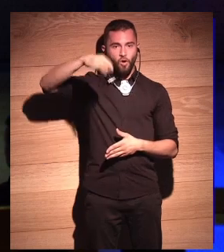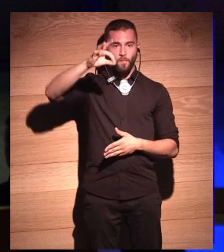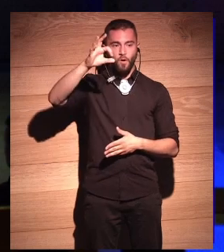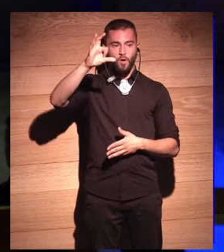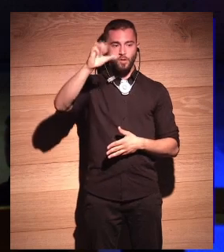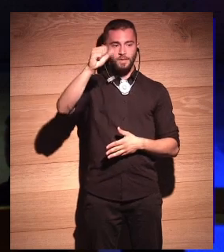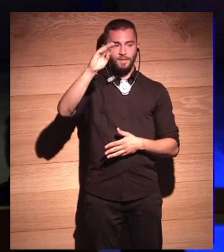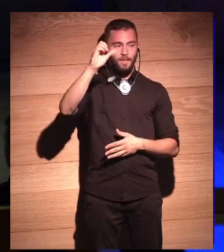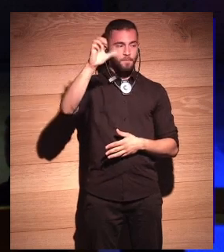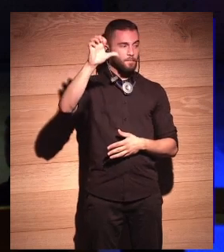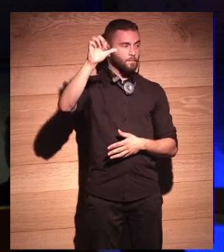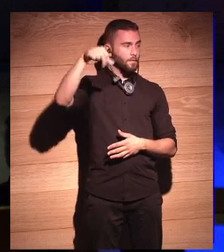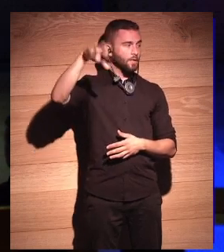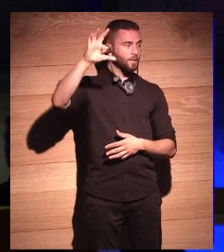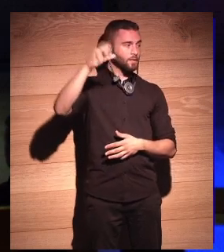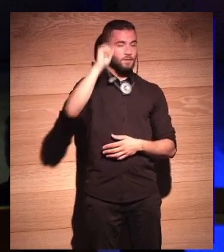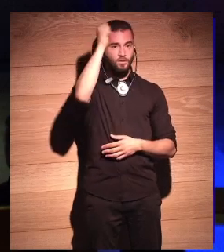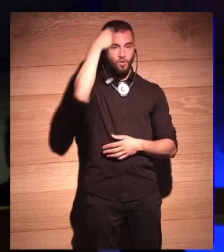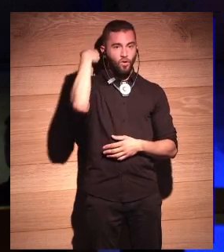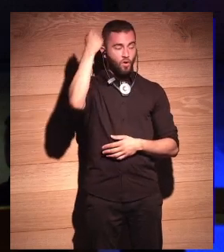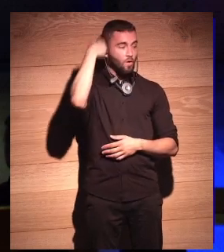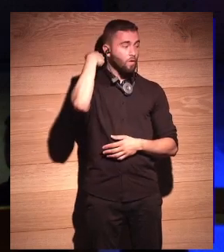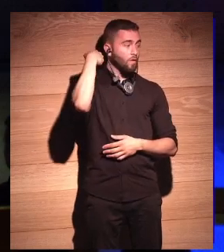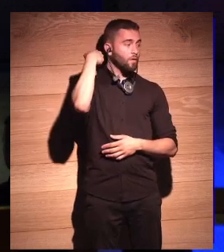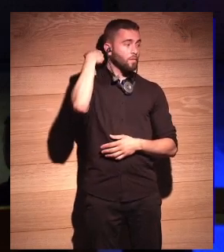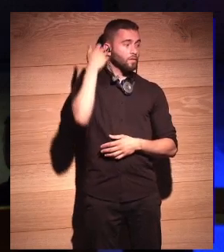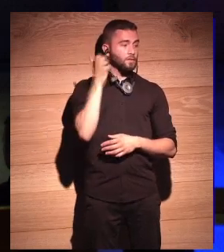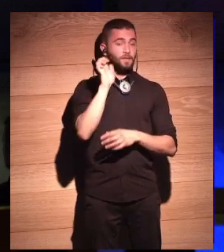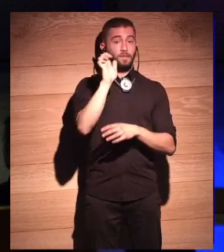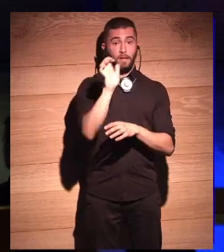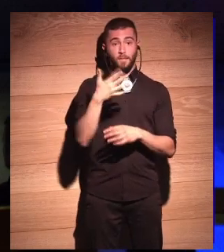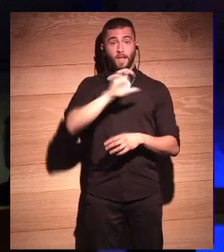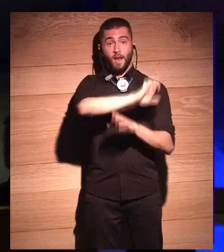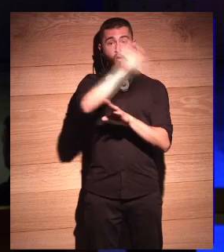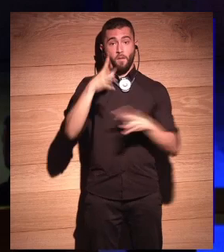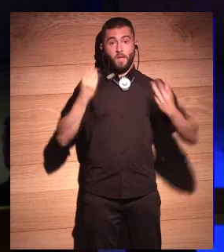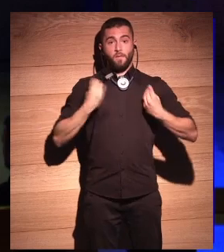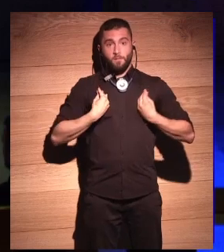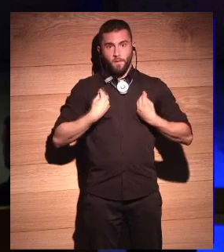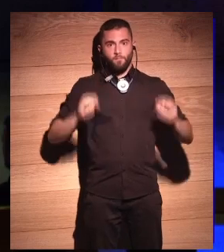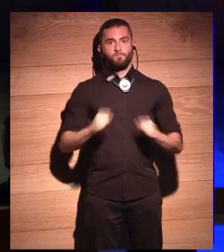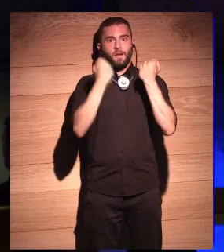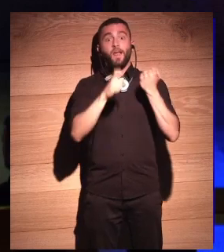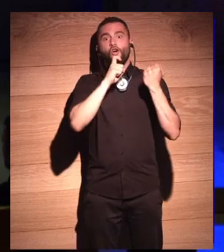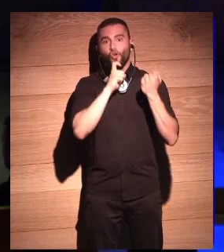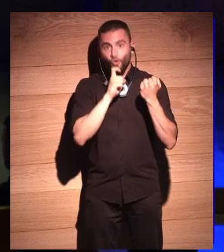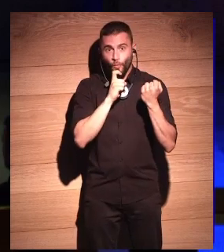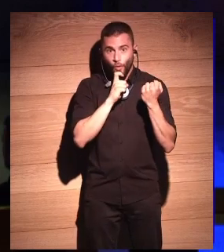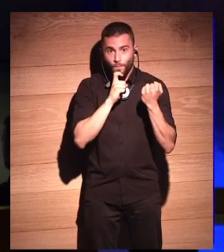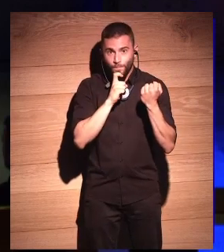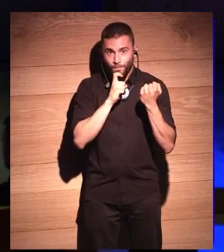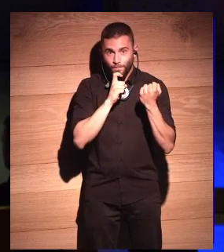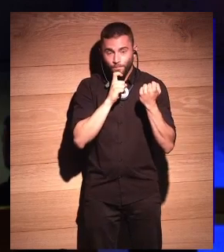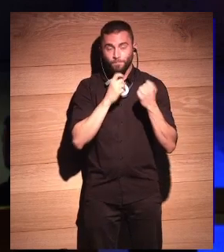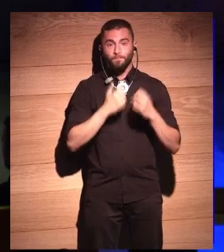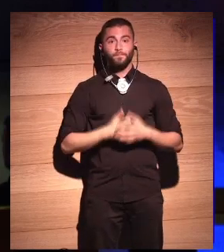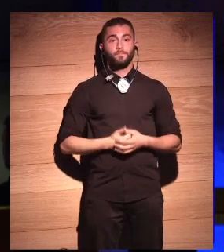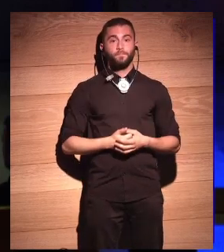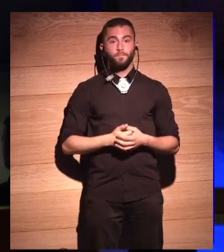and why we kind of won from the Neanderthals that are... Oh, I started a song. Why we won from